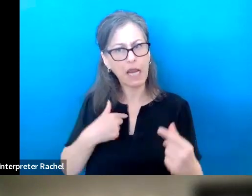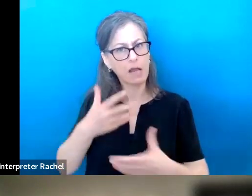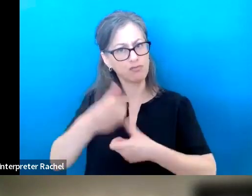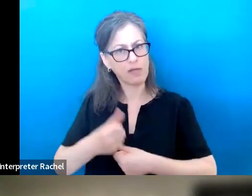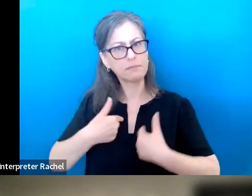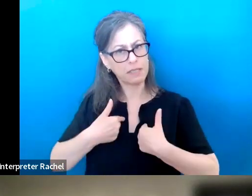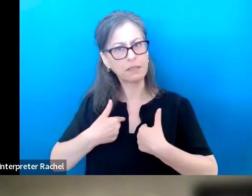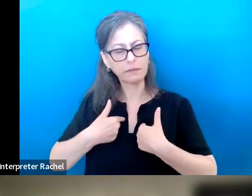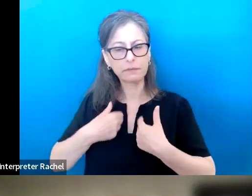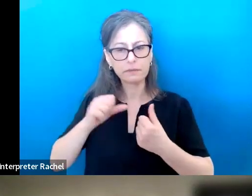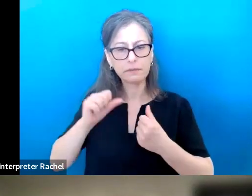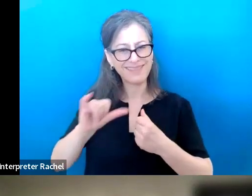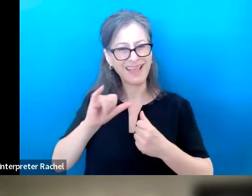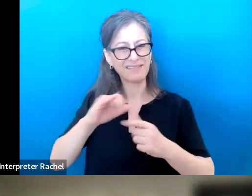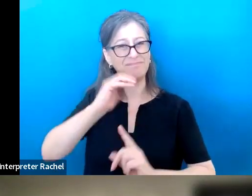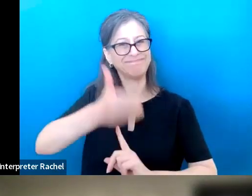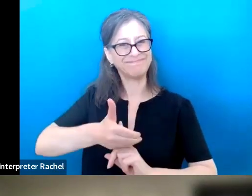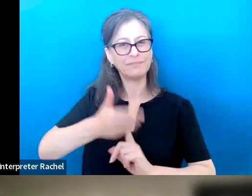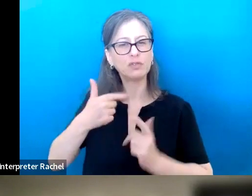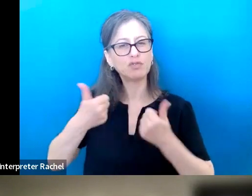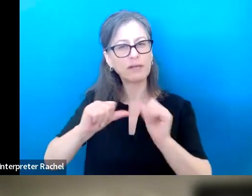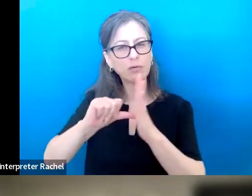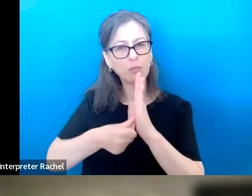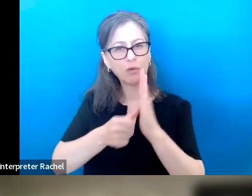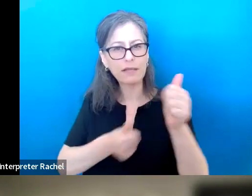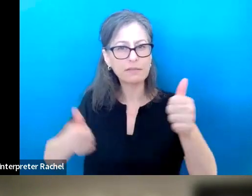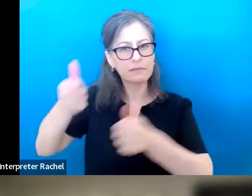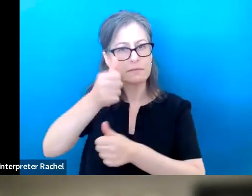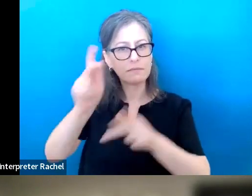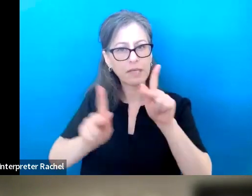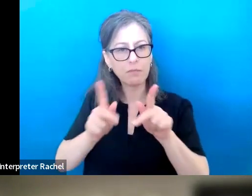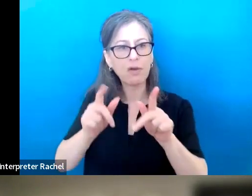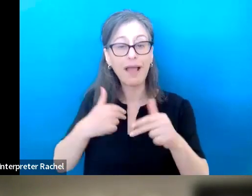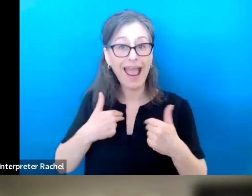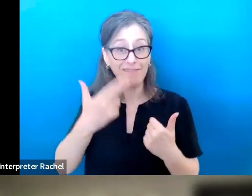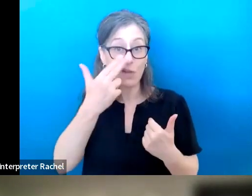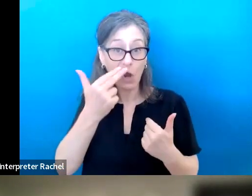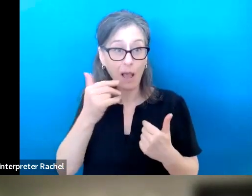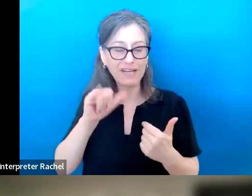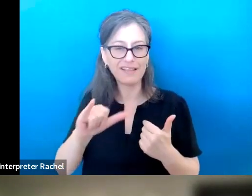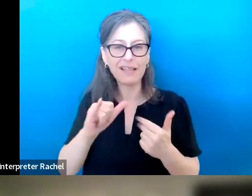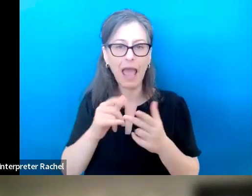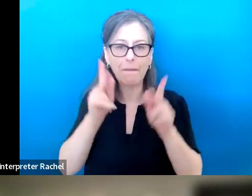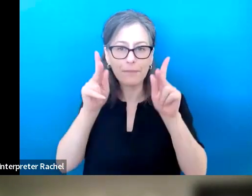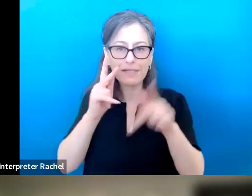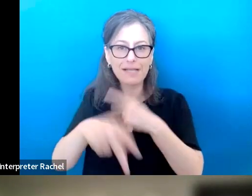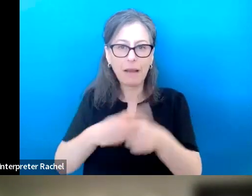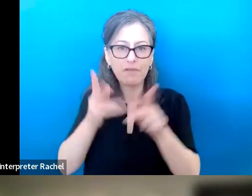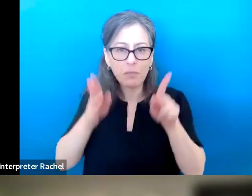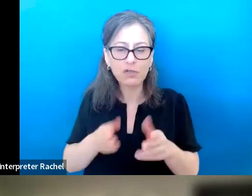and impress her superiors. There's comedy in someone who is that sort of earnest about everything,